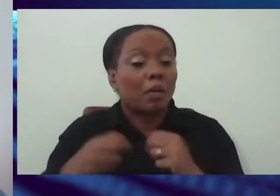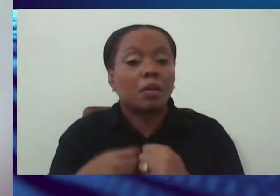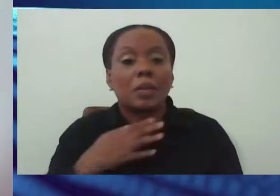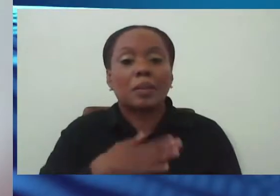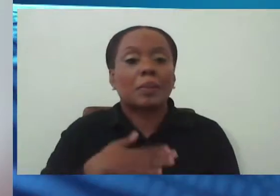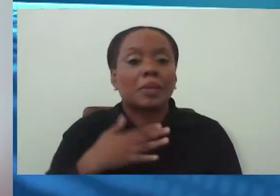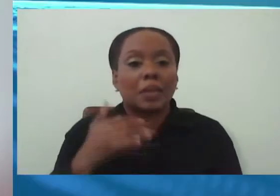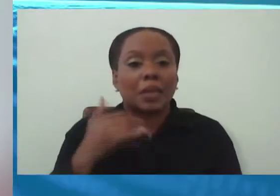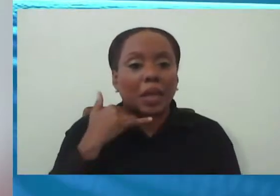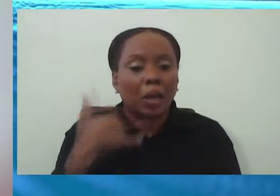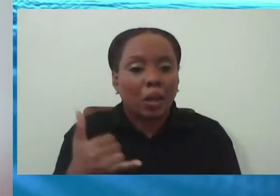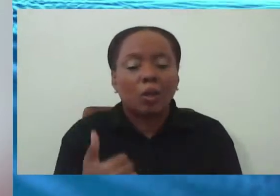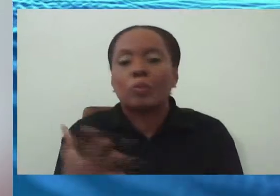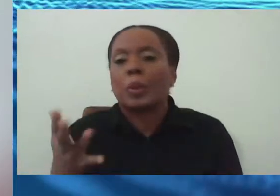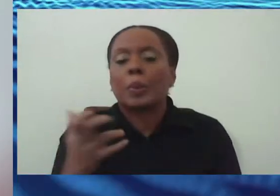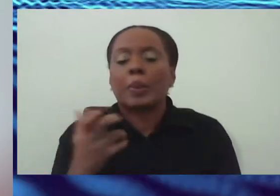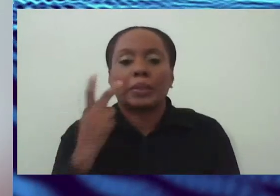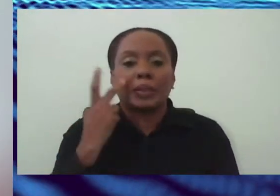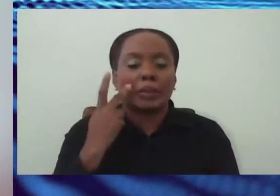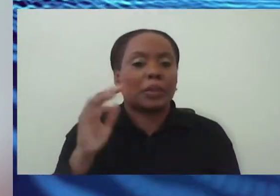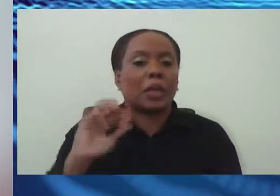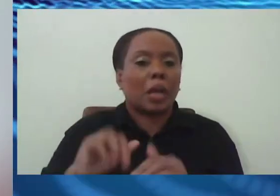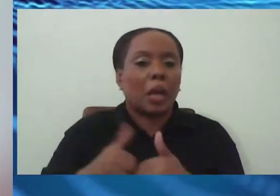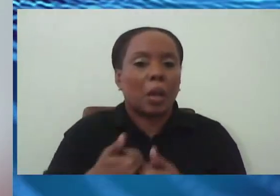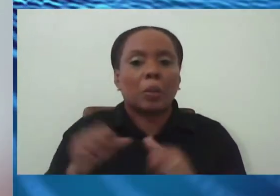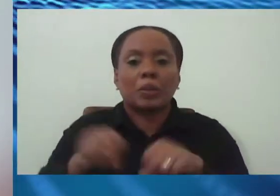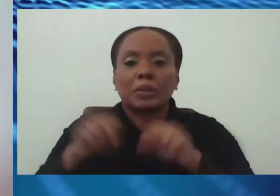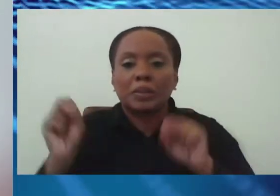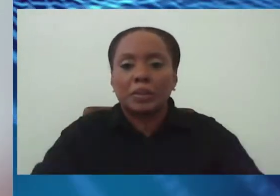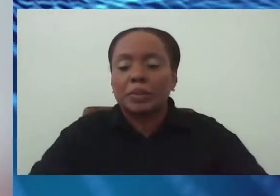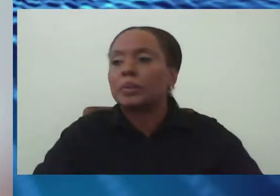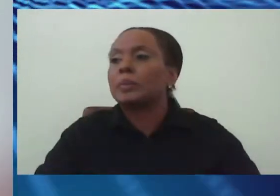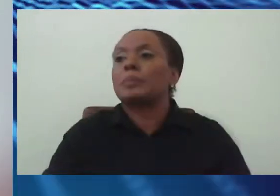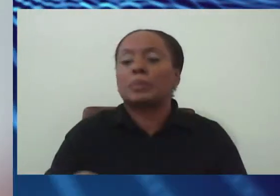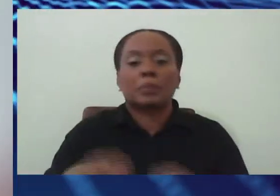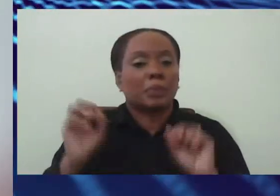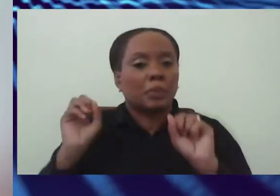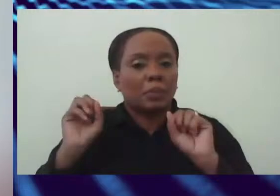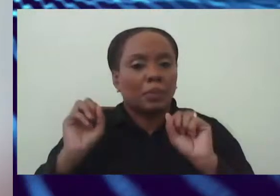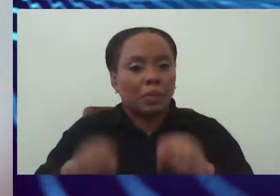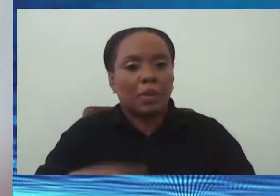that we can see how the systems that are